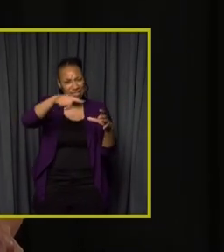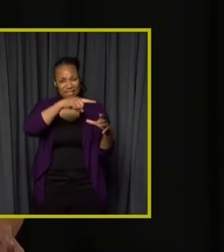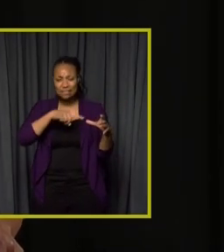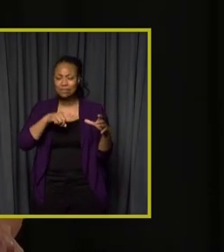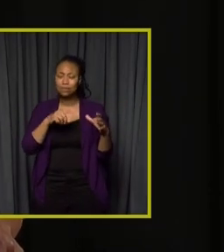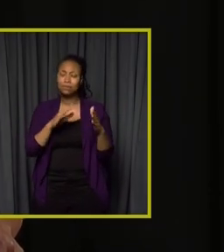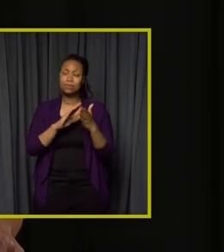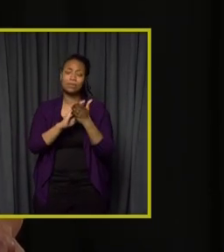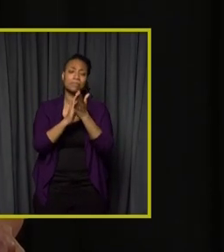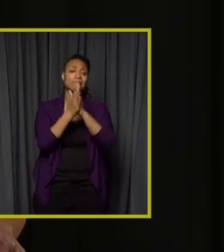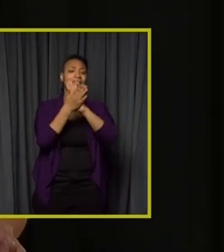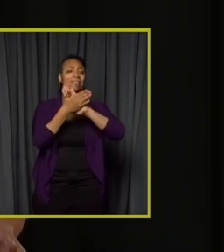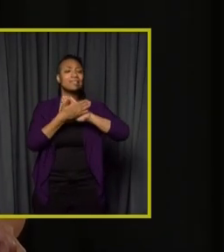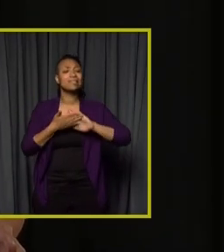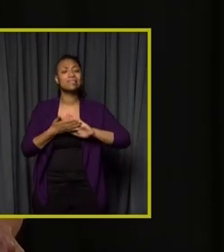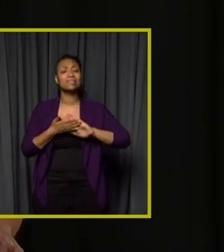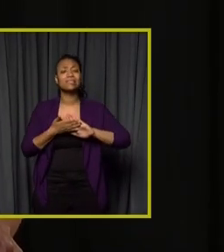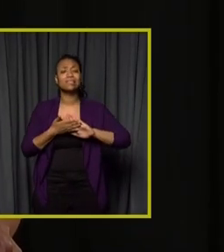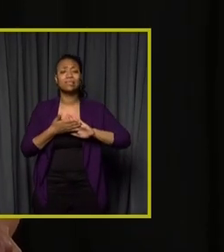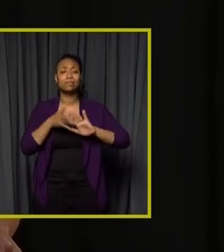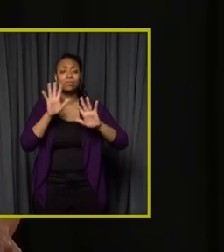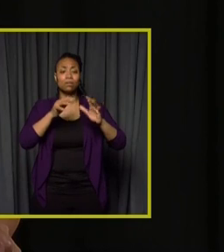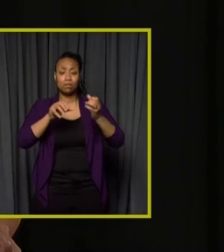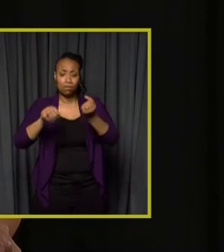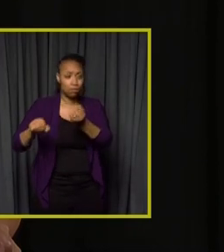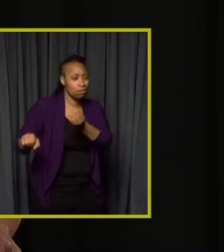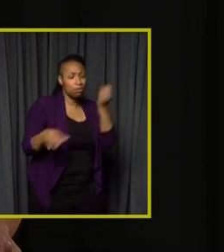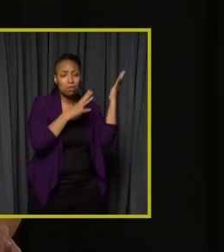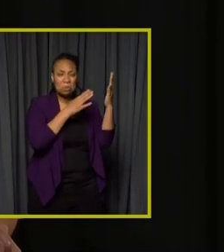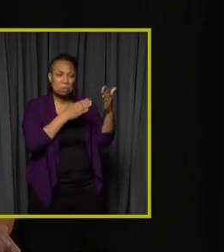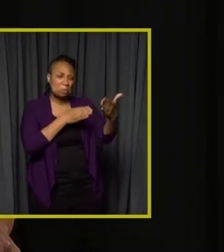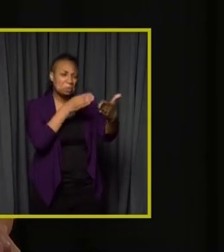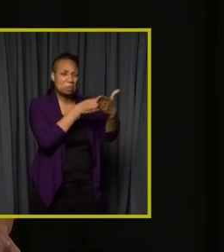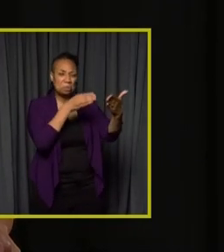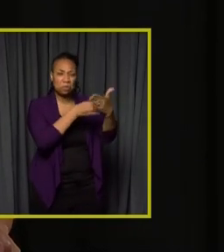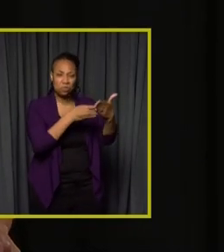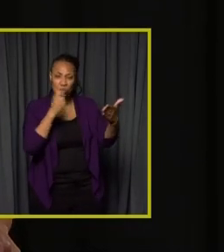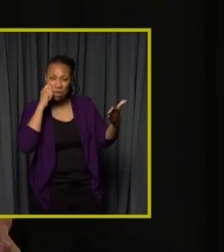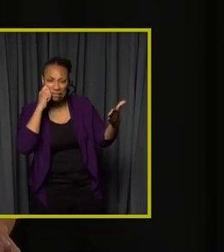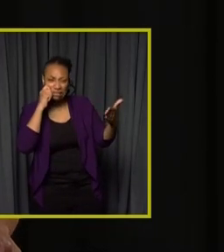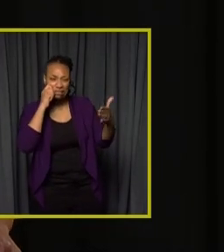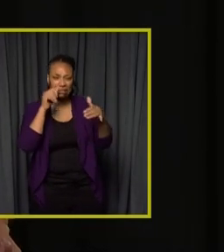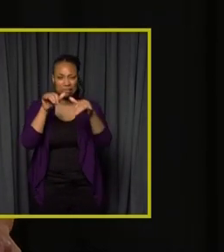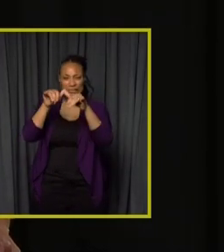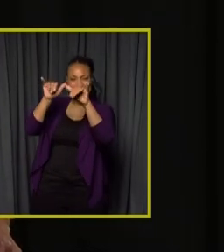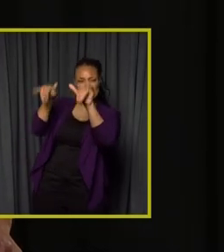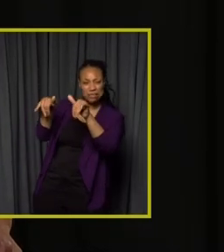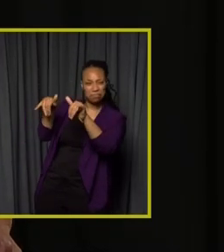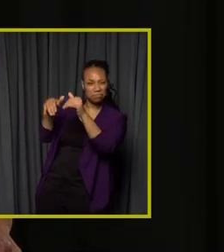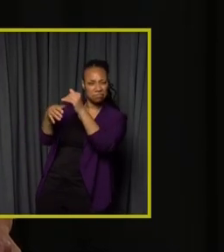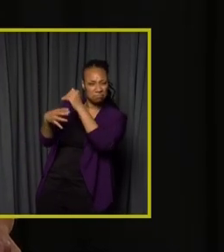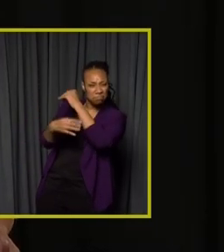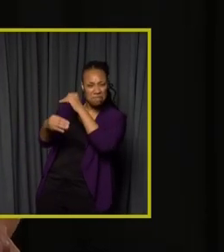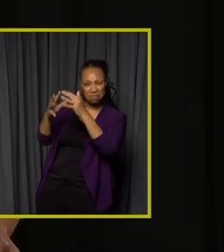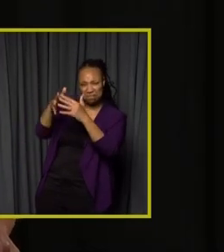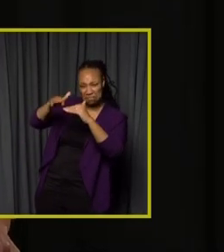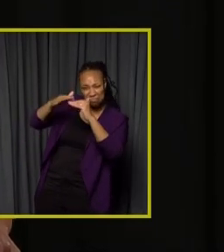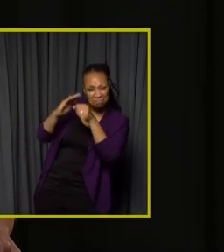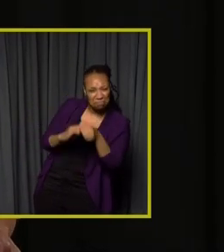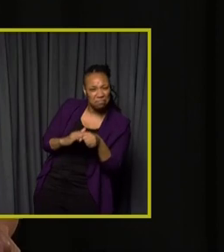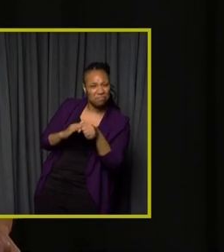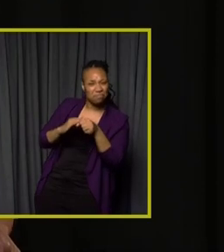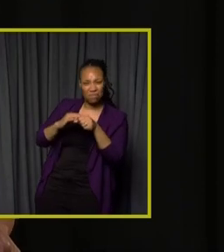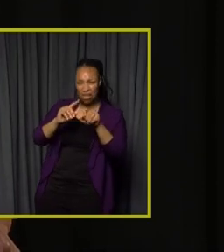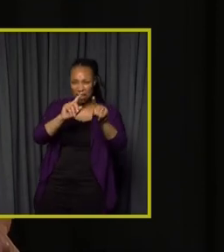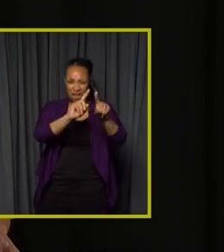abolish systemic racism and systemic poverty for all. We're here because